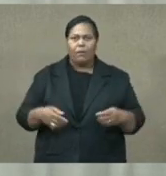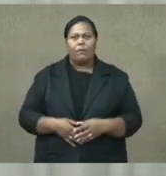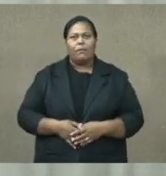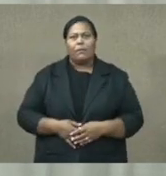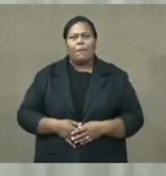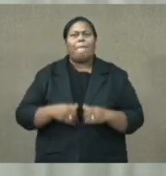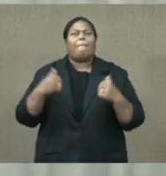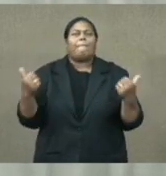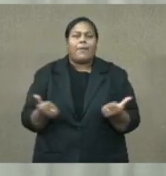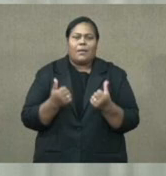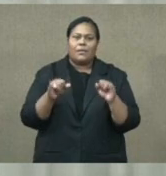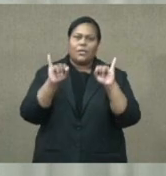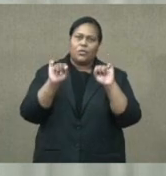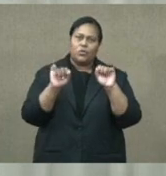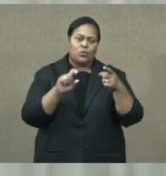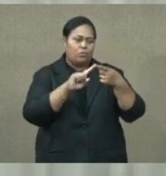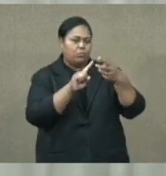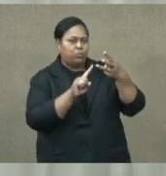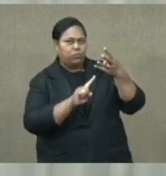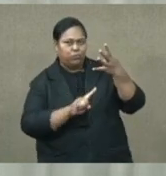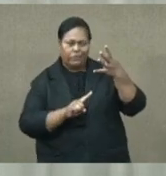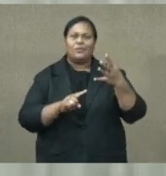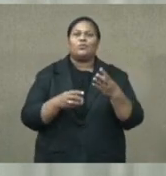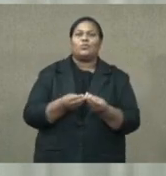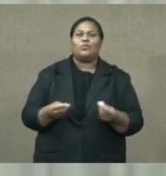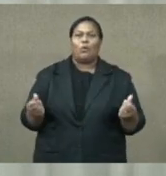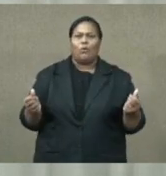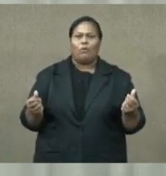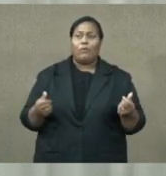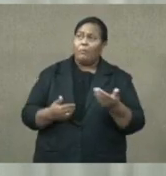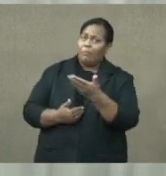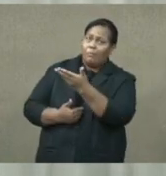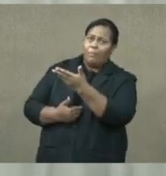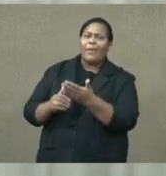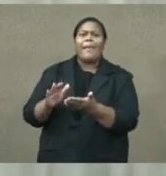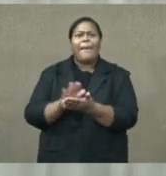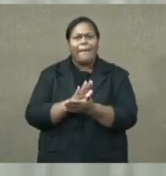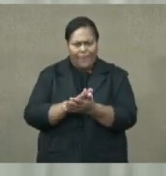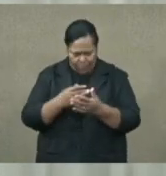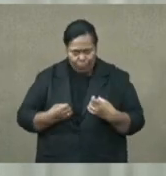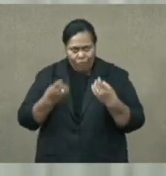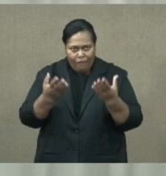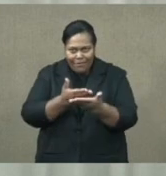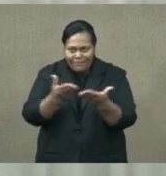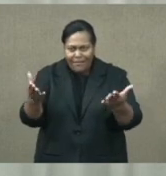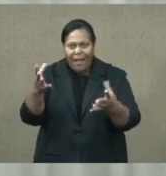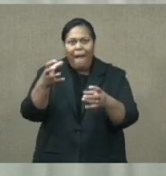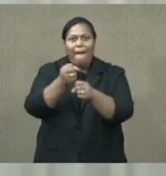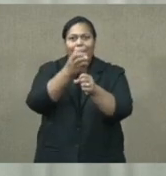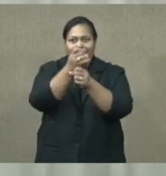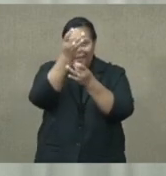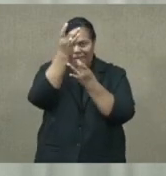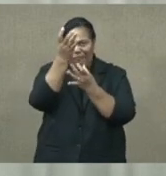many looming issues to address. I'm glad I was able to provide you with this update, and we'll be